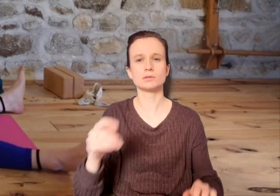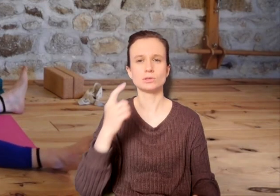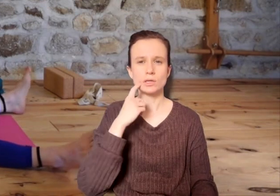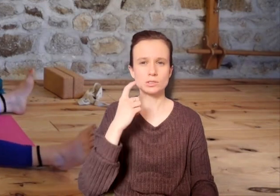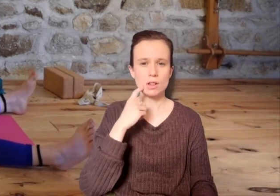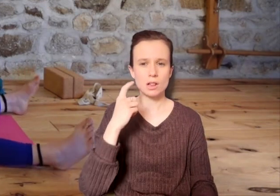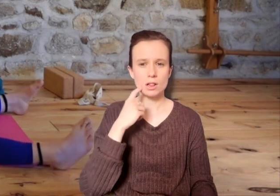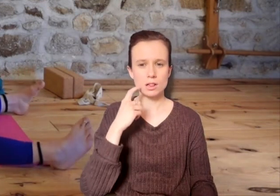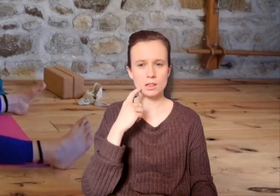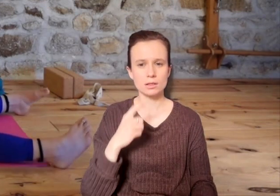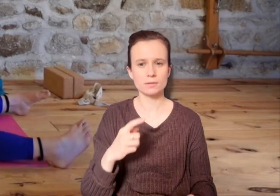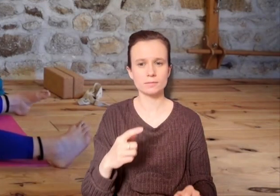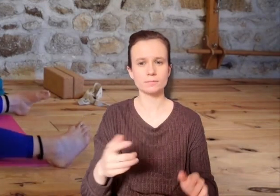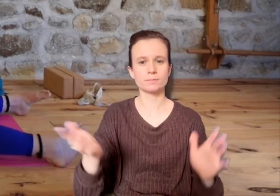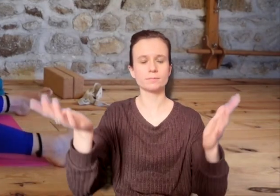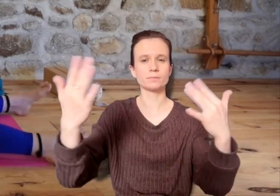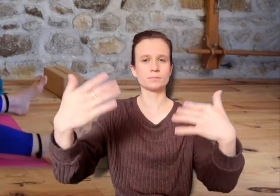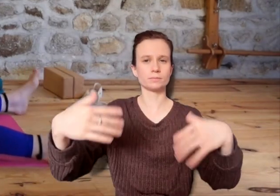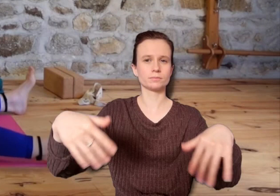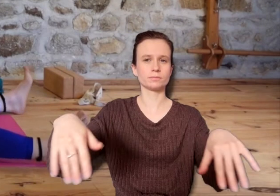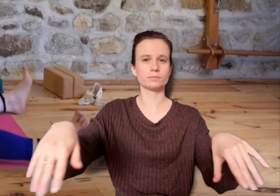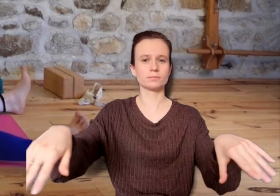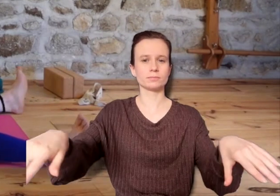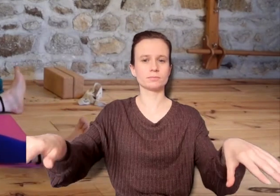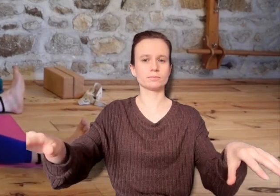We're going to add the arms and the legs to that movement.